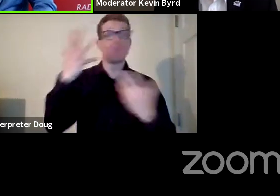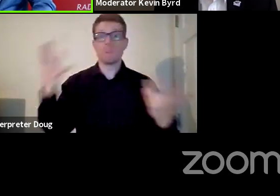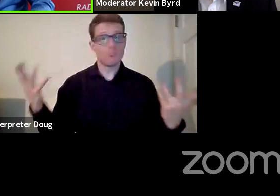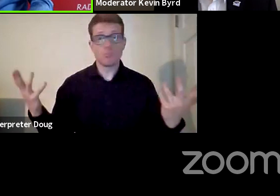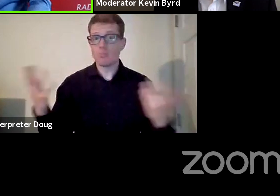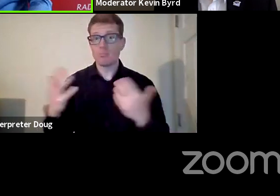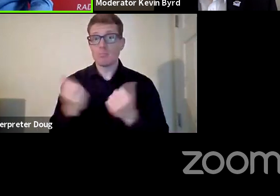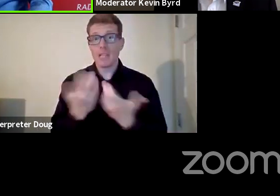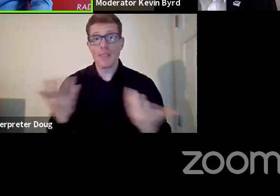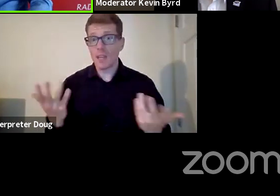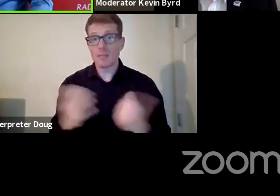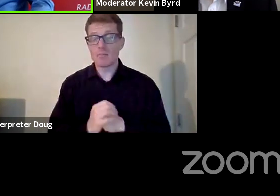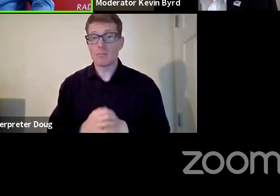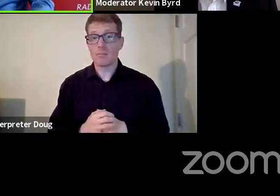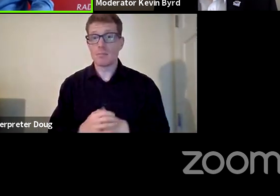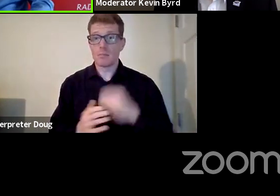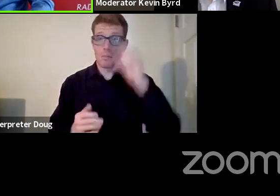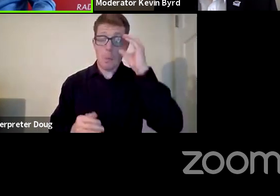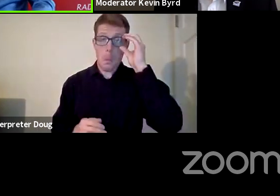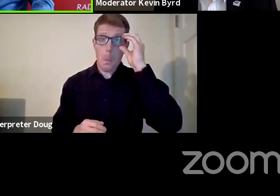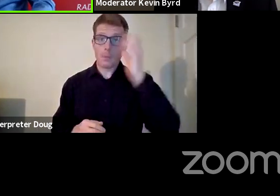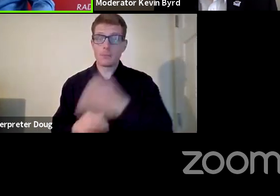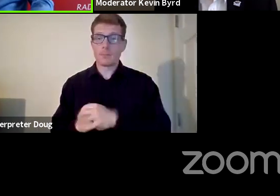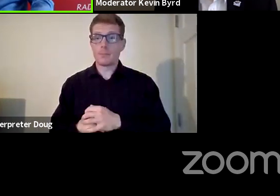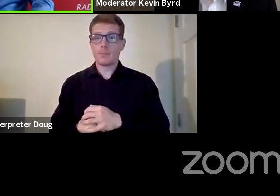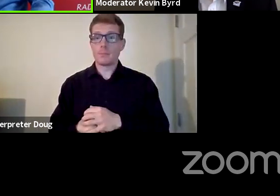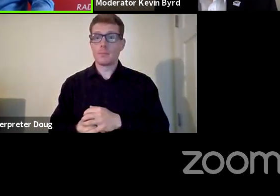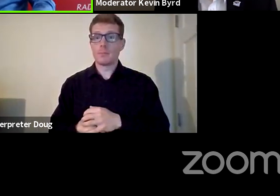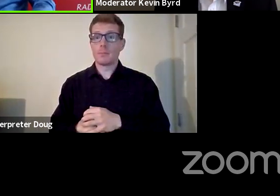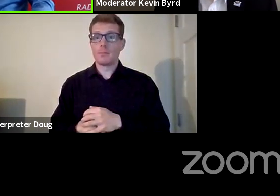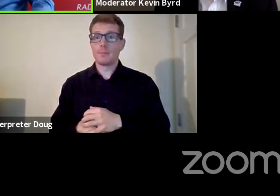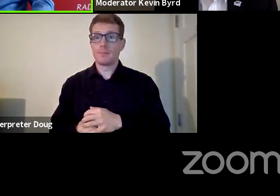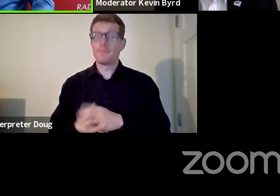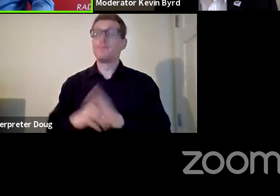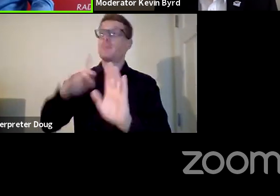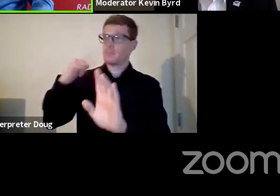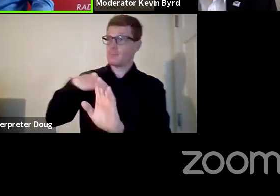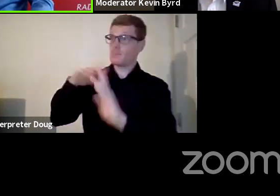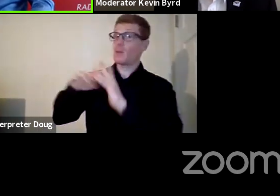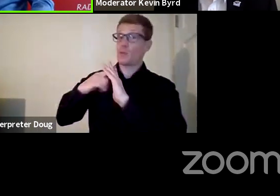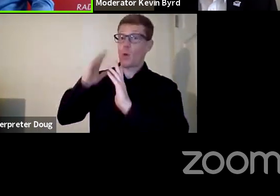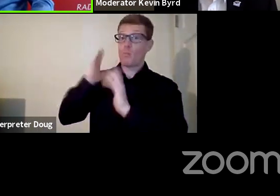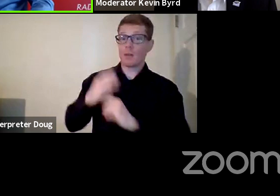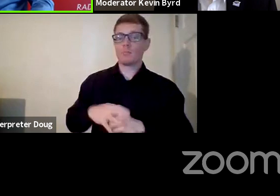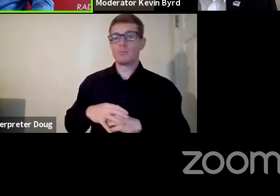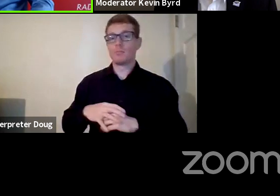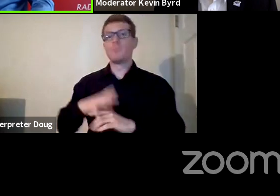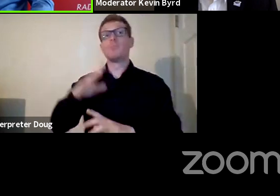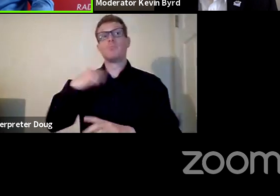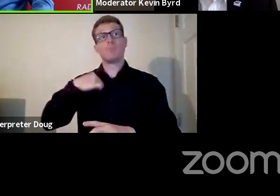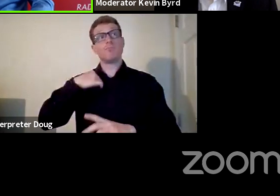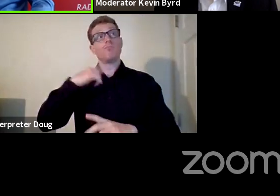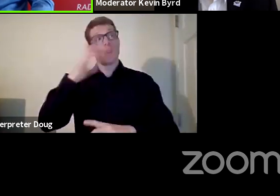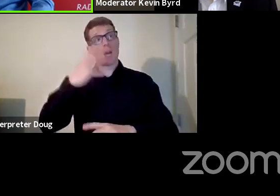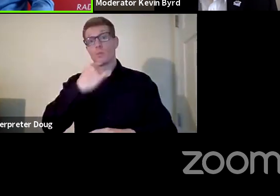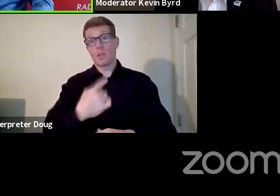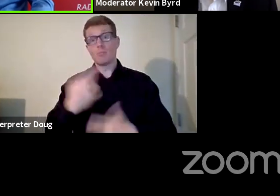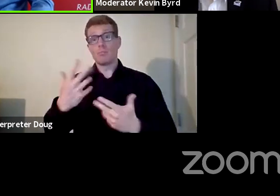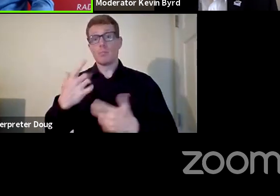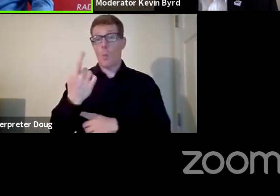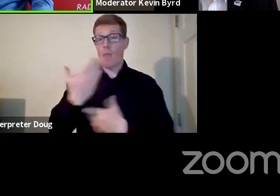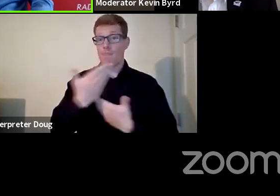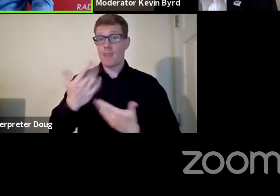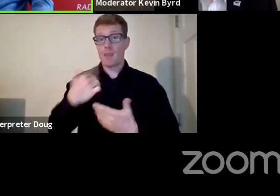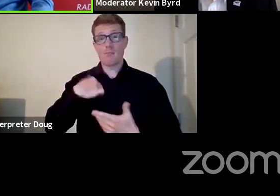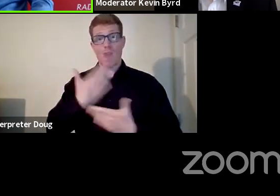I guess I'll begin. I would tell you that one of the things that I've appreciated about the New River Valley as well as the